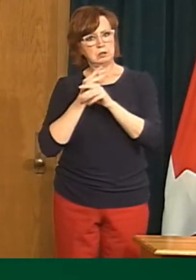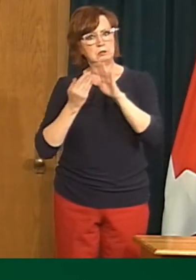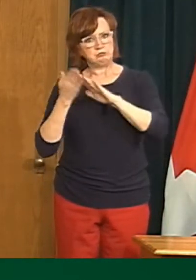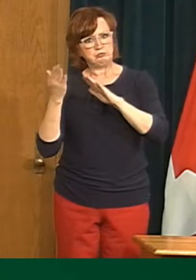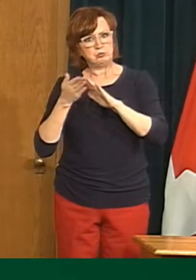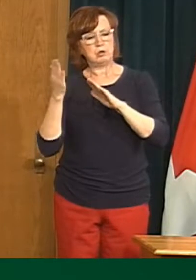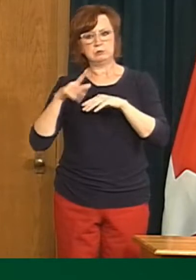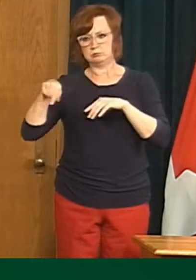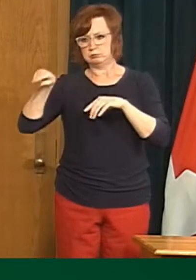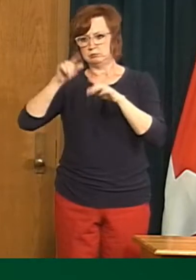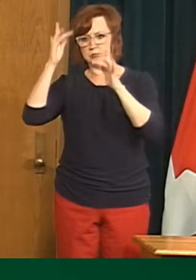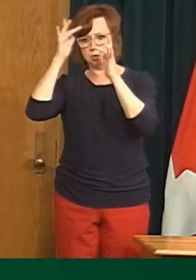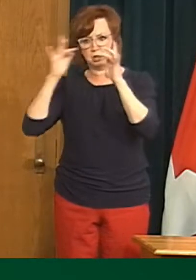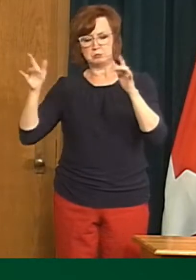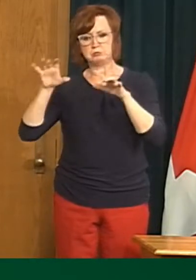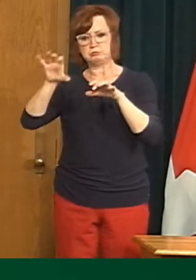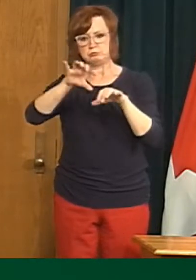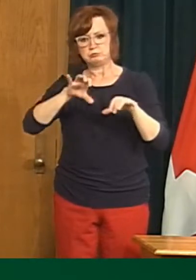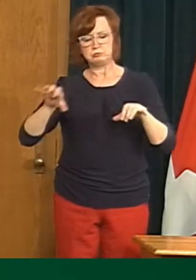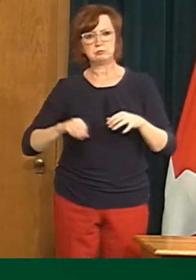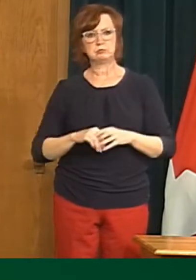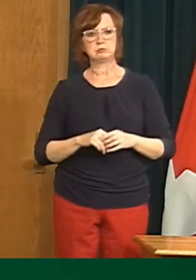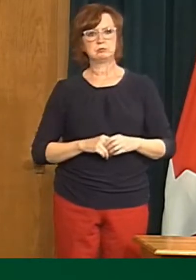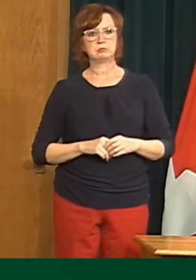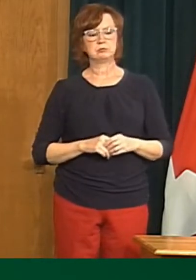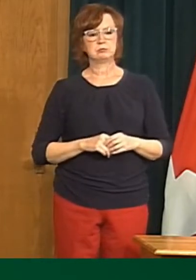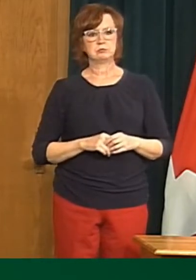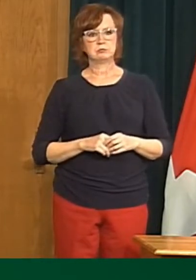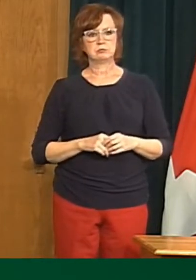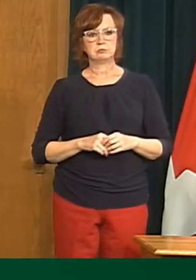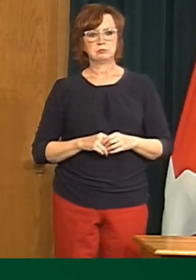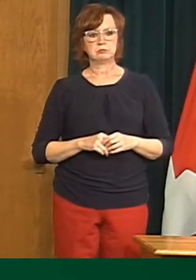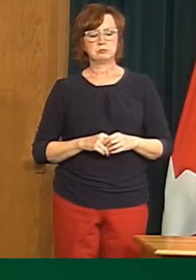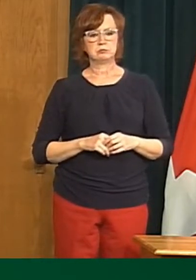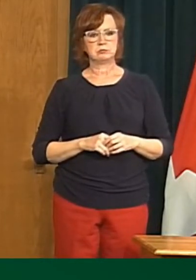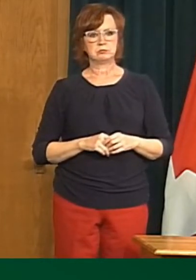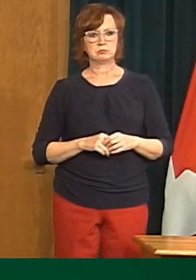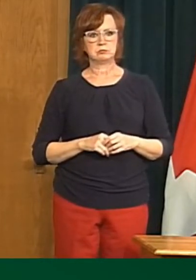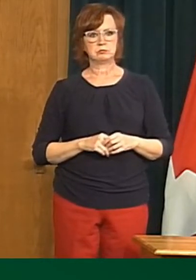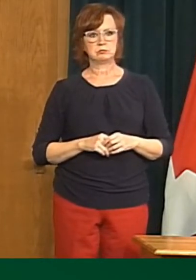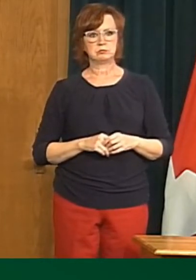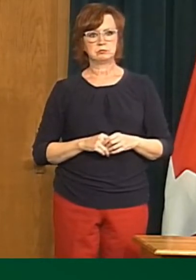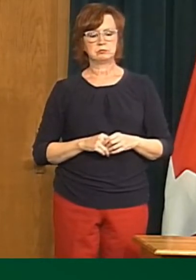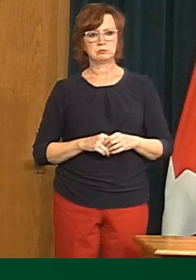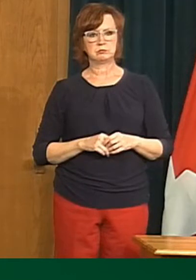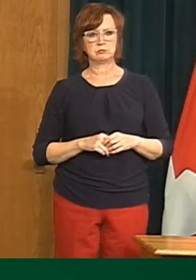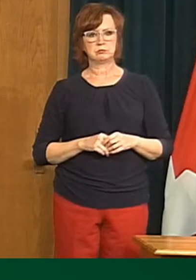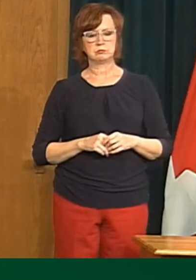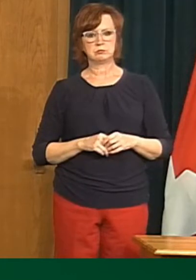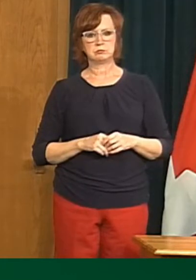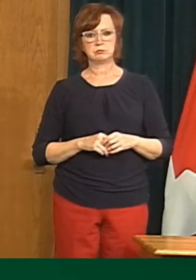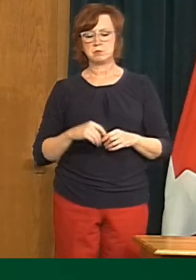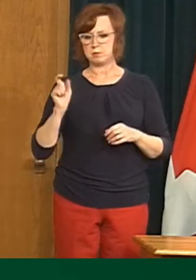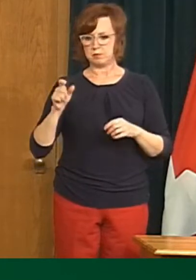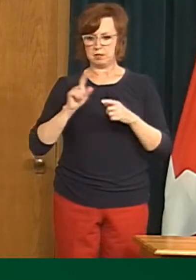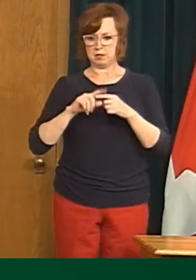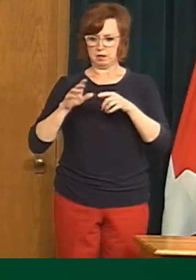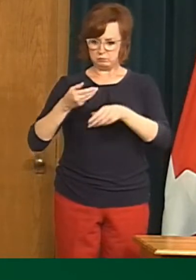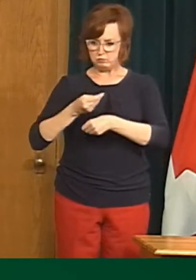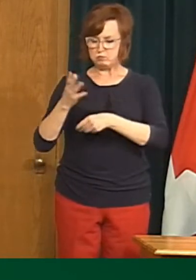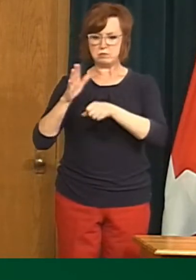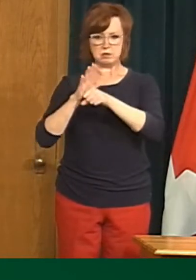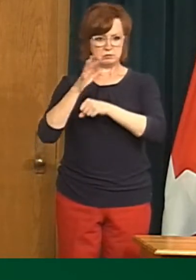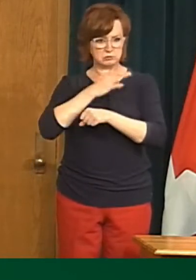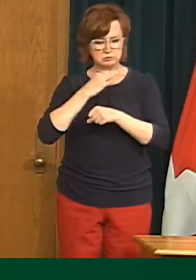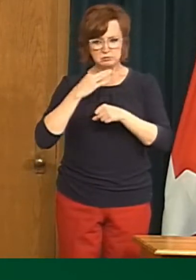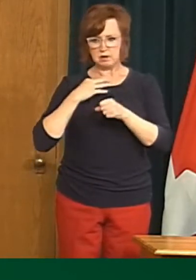of the next few weeks. But this is also a government that has invested innovatively in how we can staff those facilities with medical